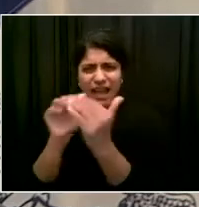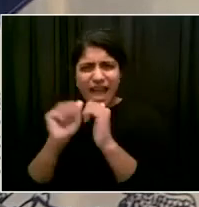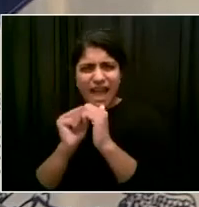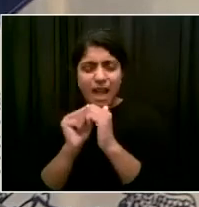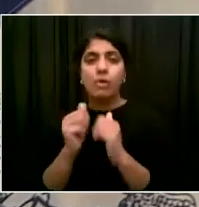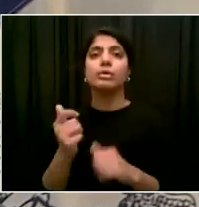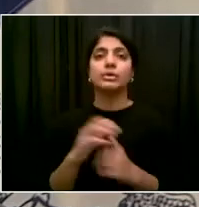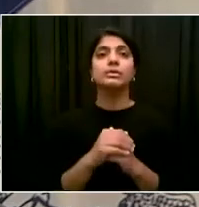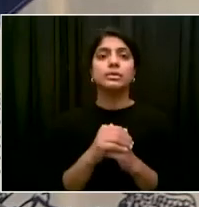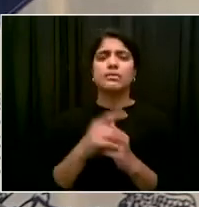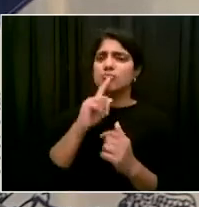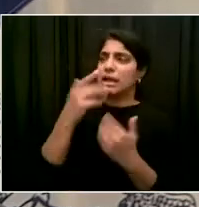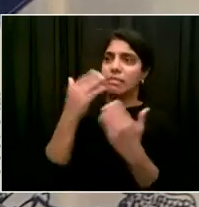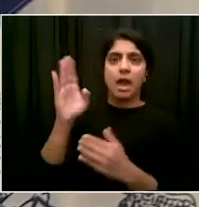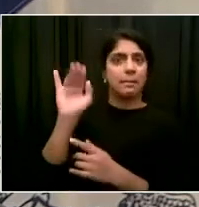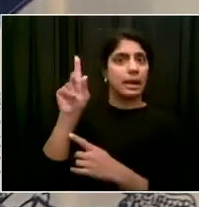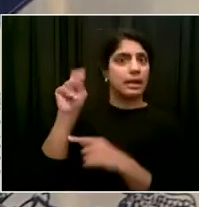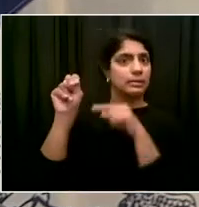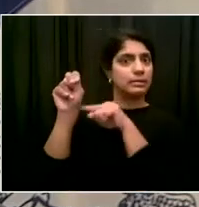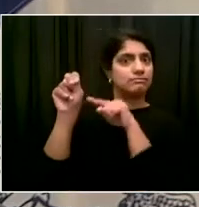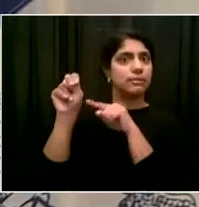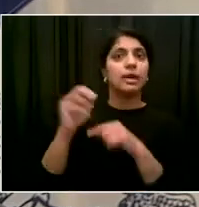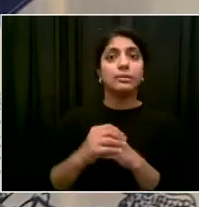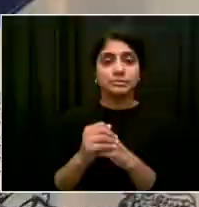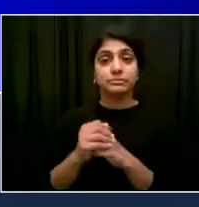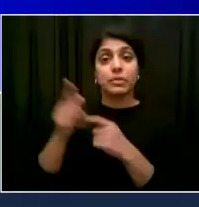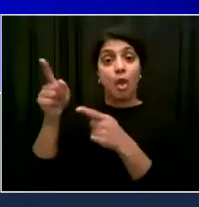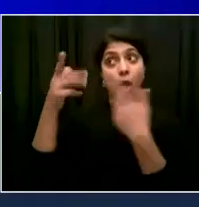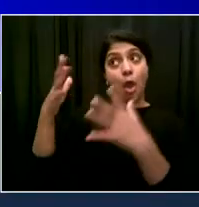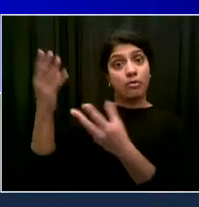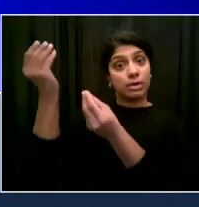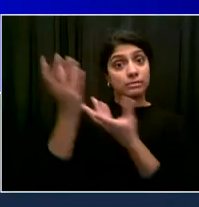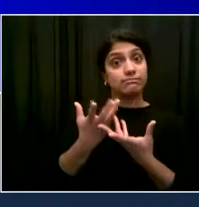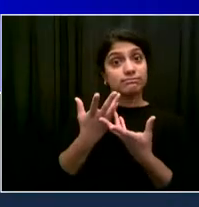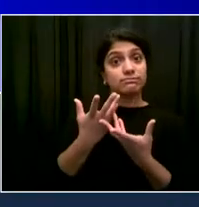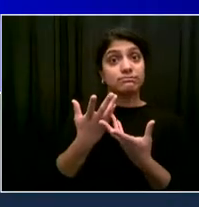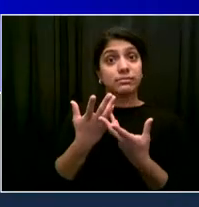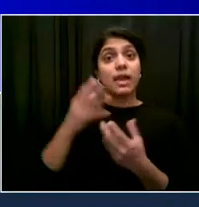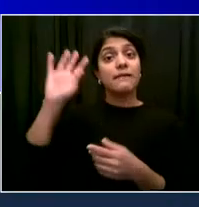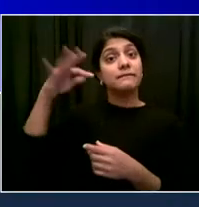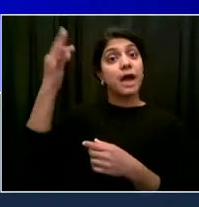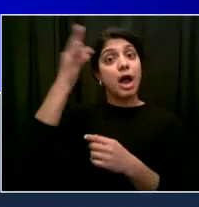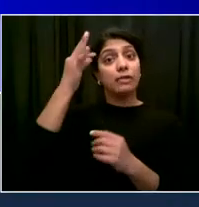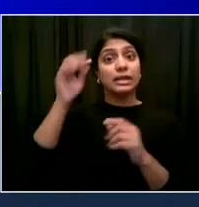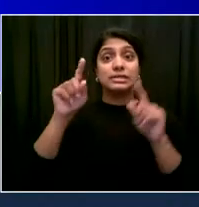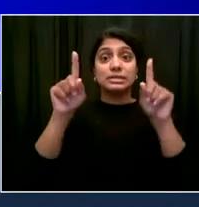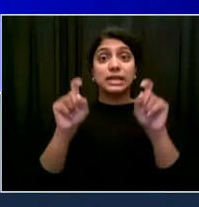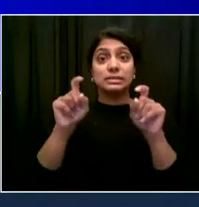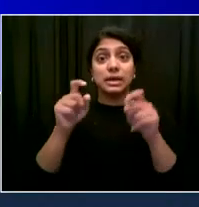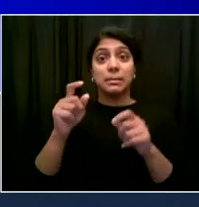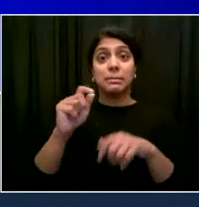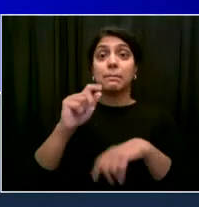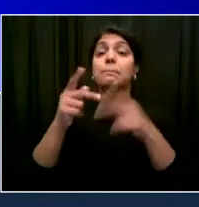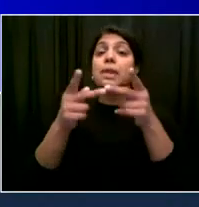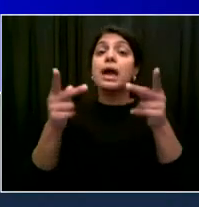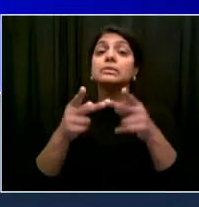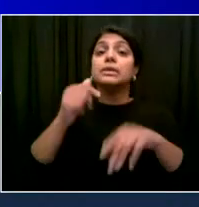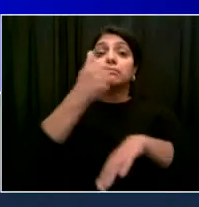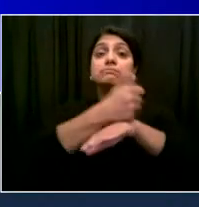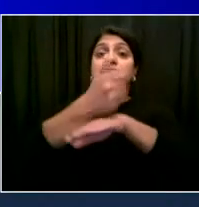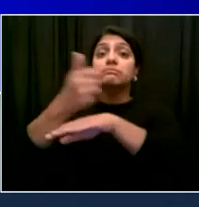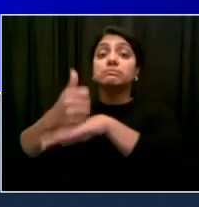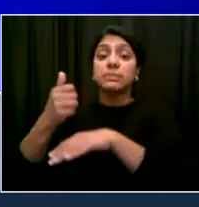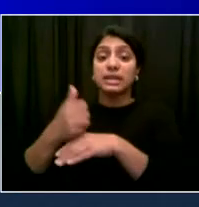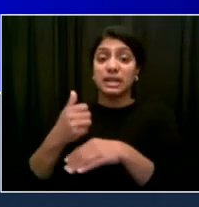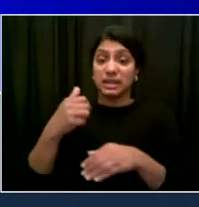will be additional federal testing sites in New York City. That's going to help. There's obviously a huge demand for testing. We're increasing the city sites to